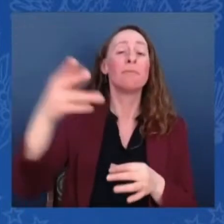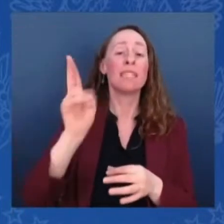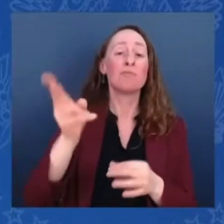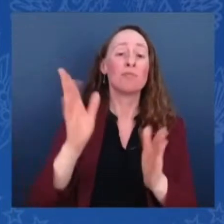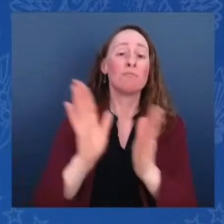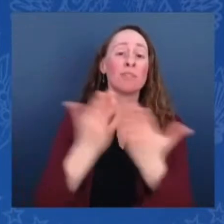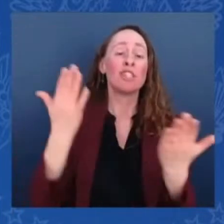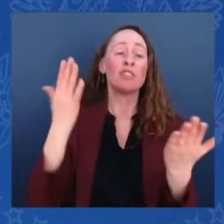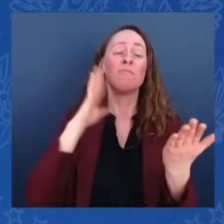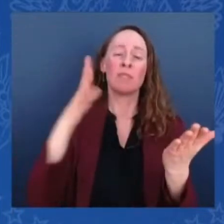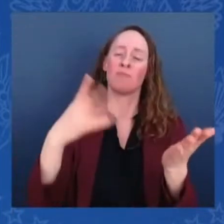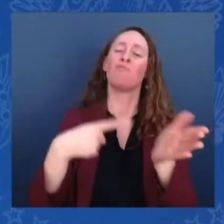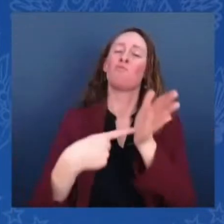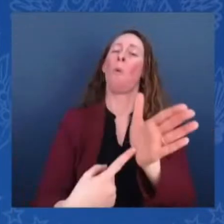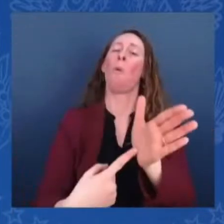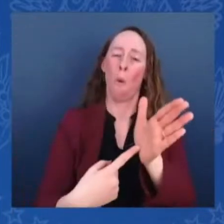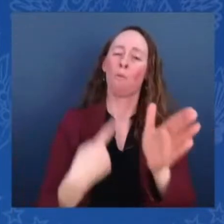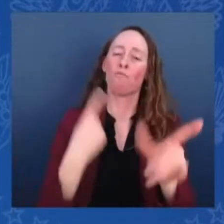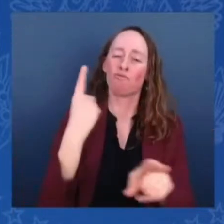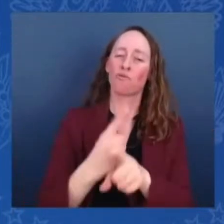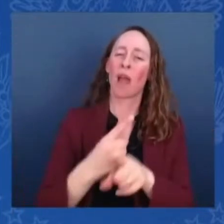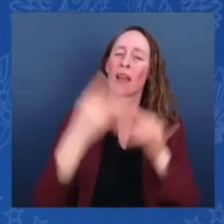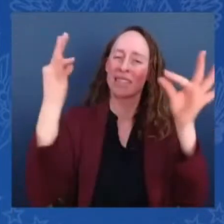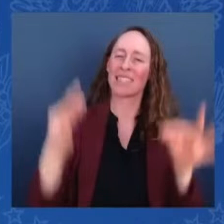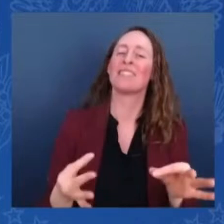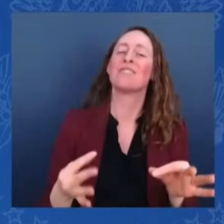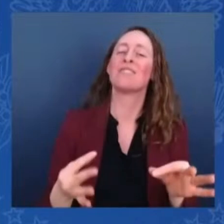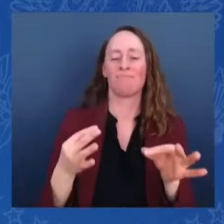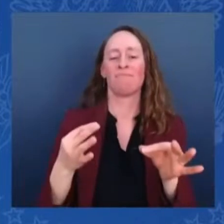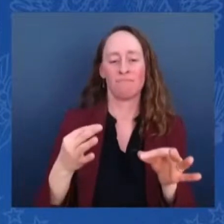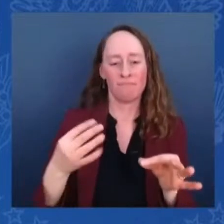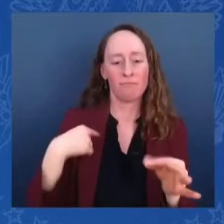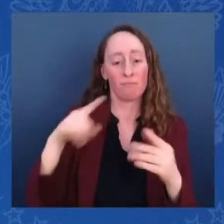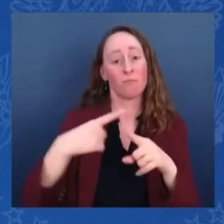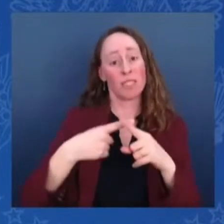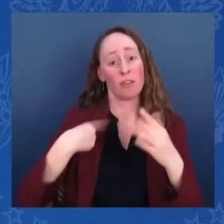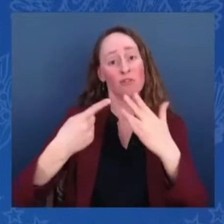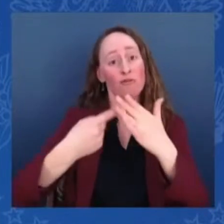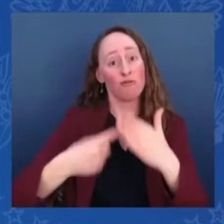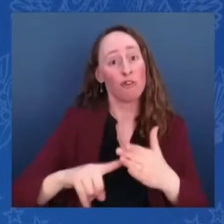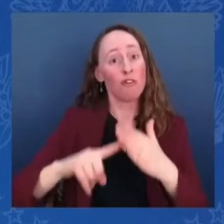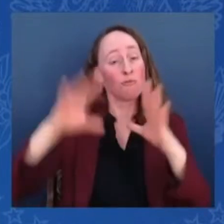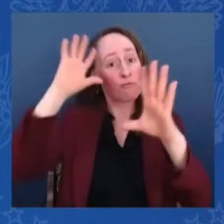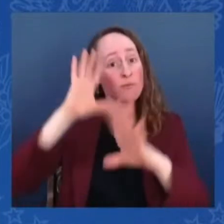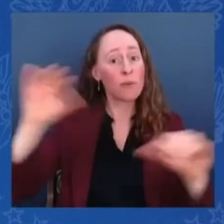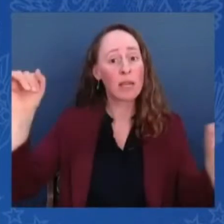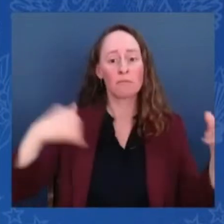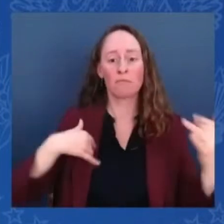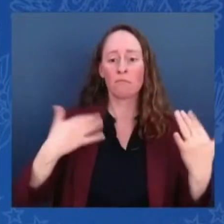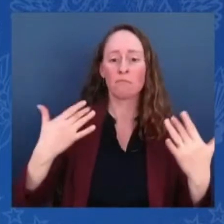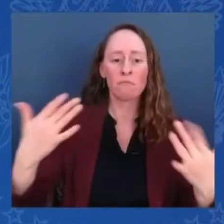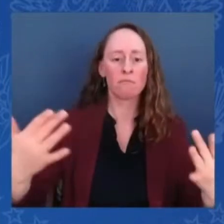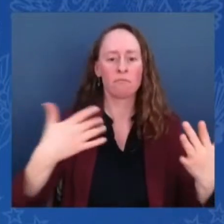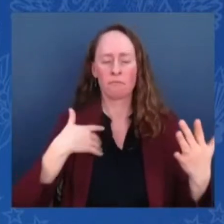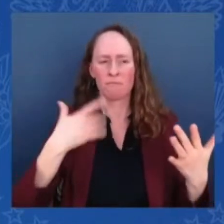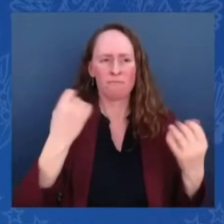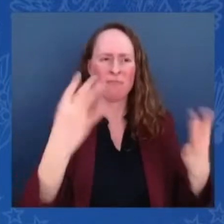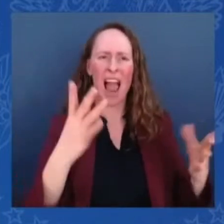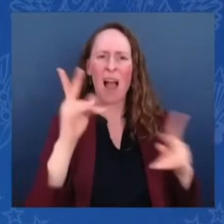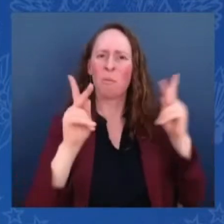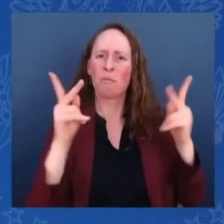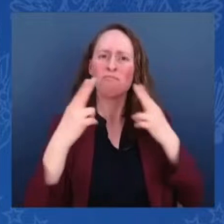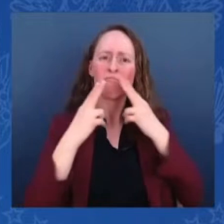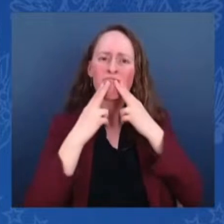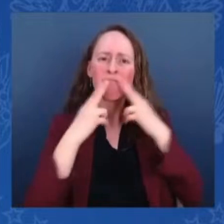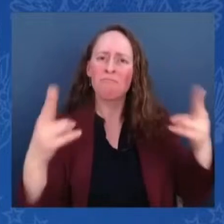office, I also worked to free as many Americans as possible being held hostage or wrongfully detained overseas.